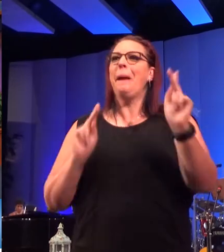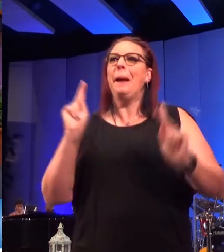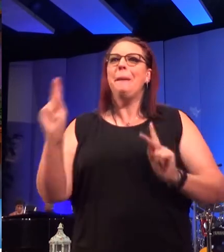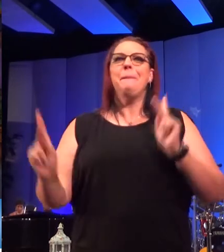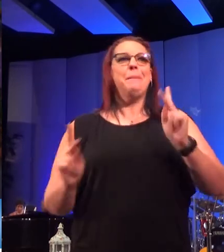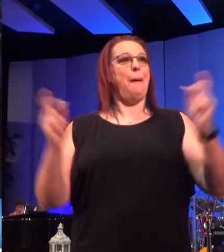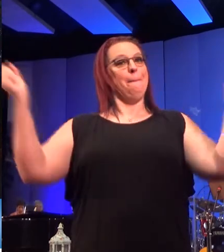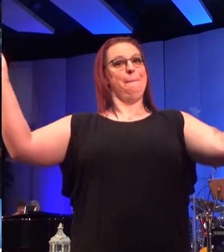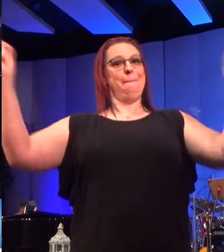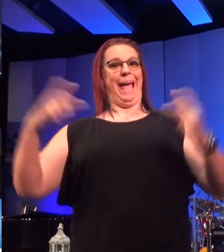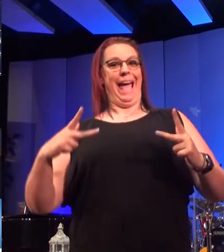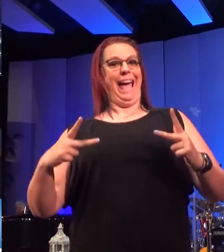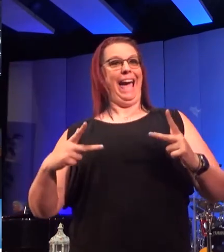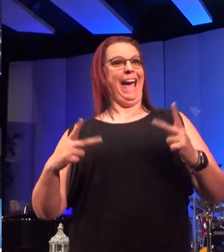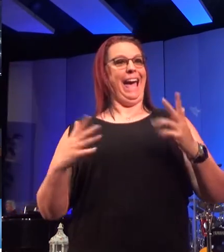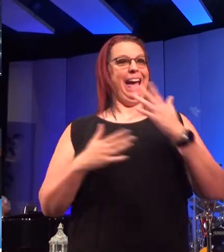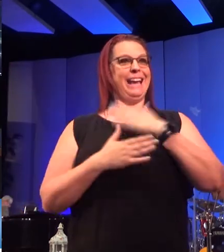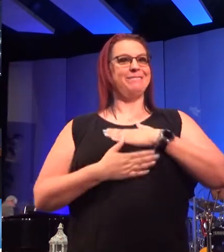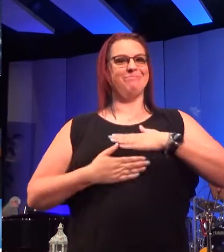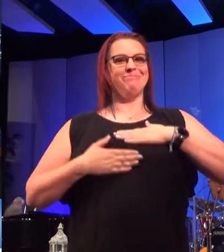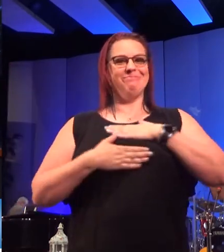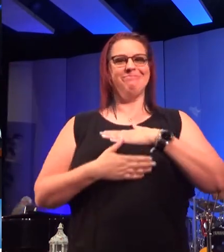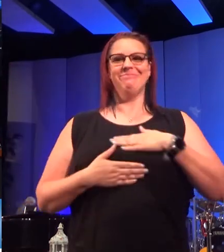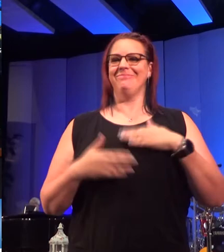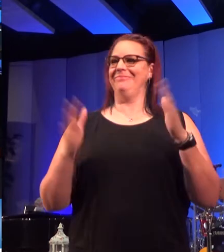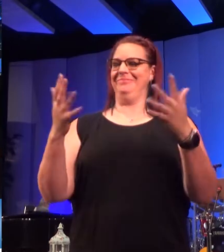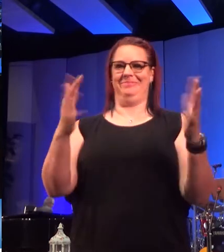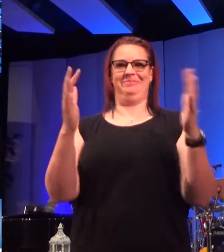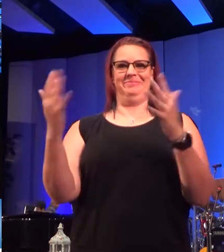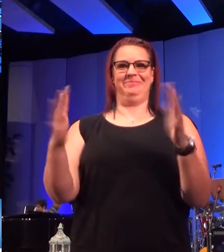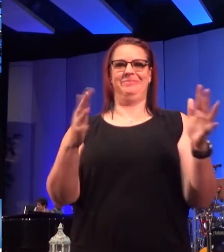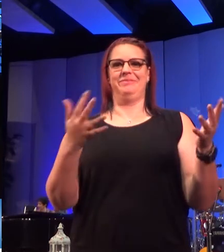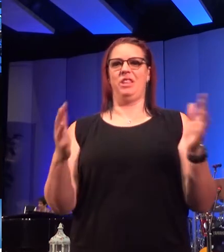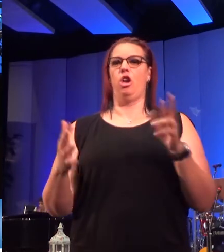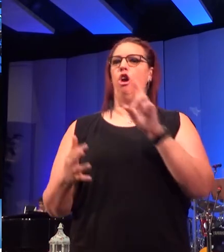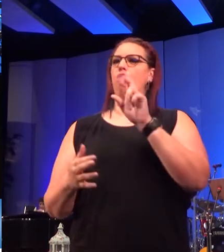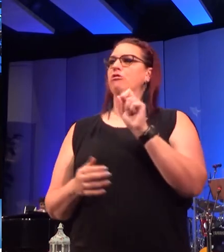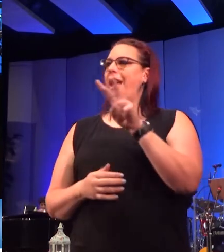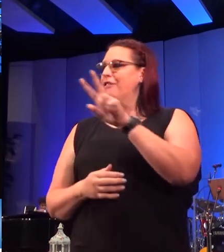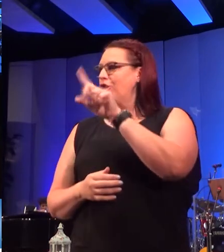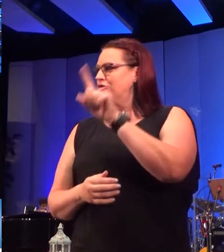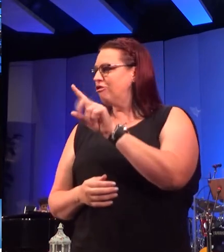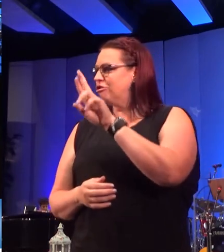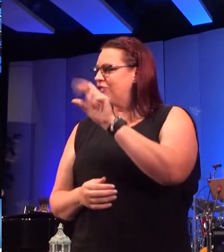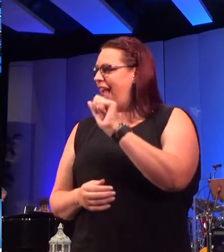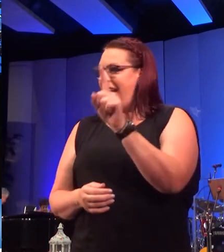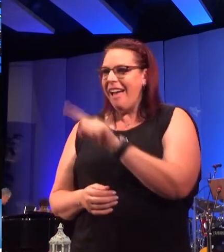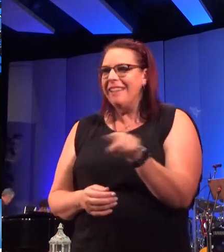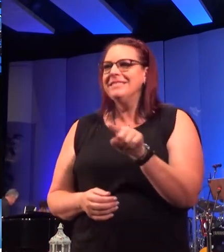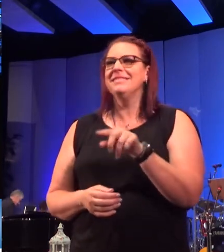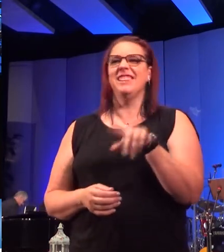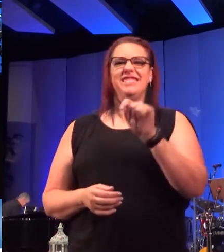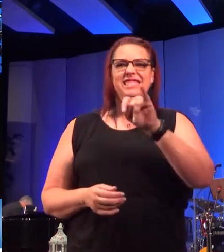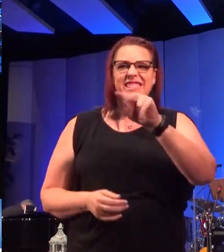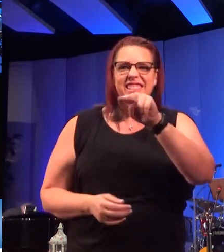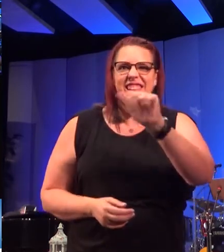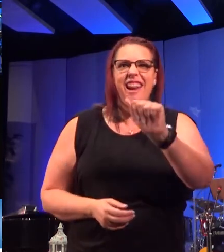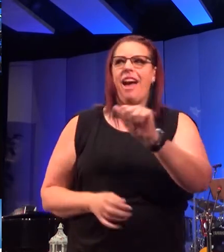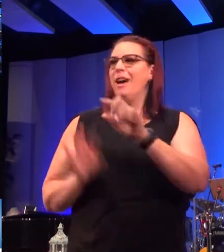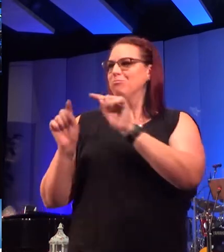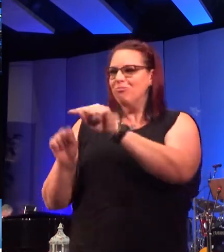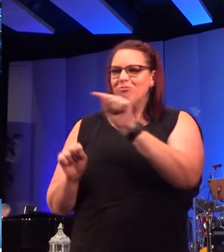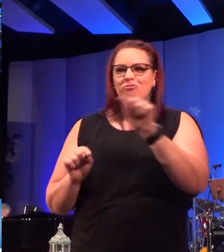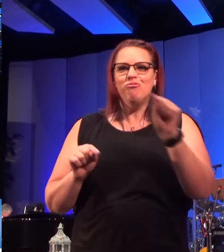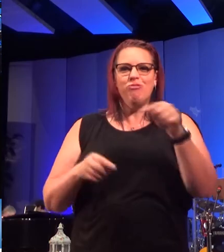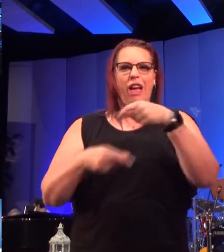and in all our glory. Reverend Raz and Tina, everybody's in their appointed seats